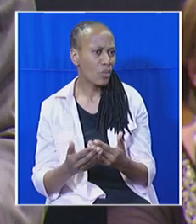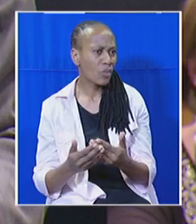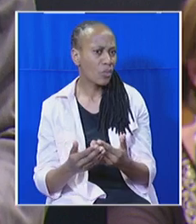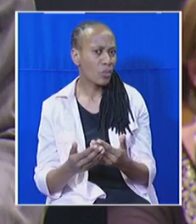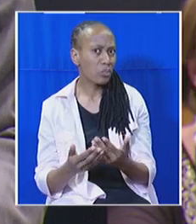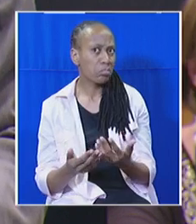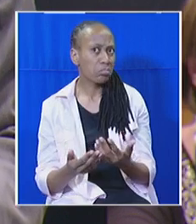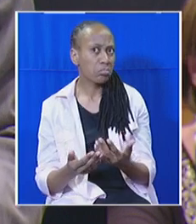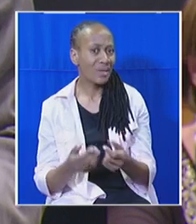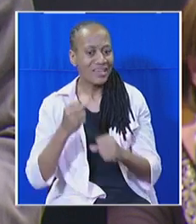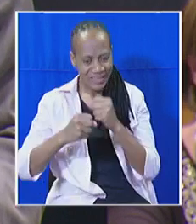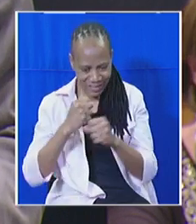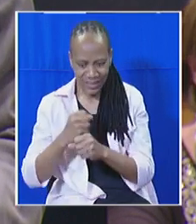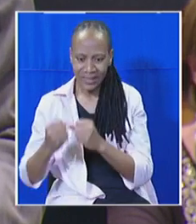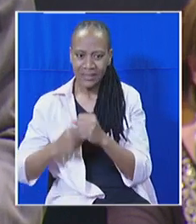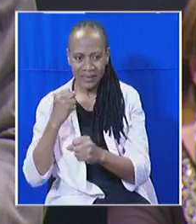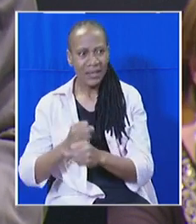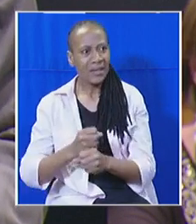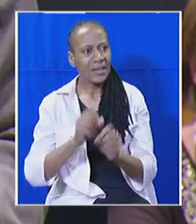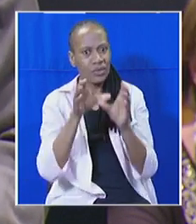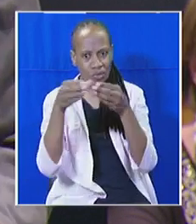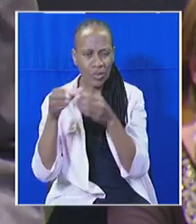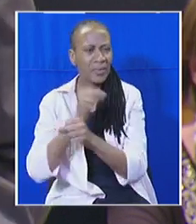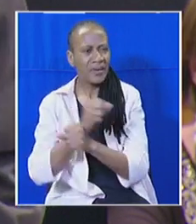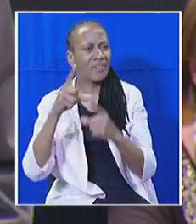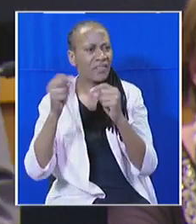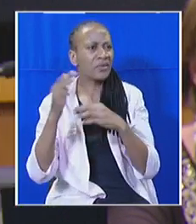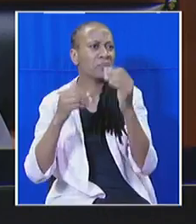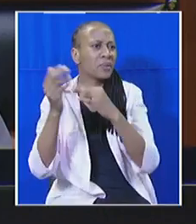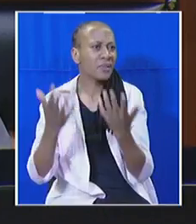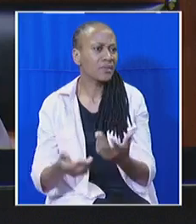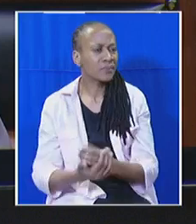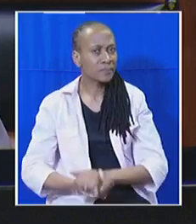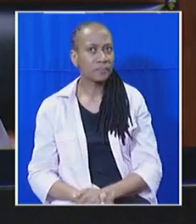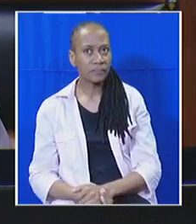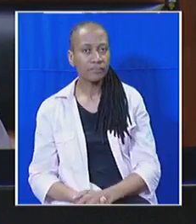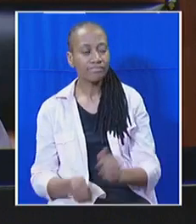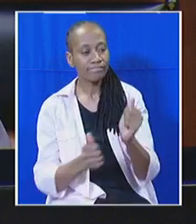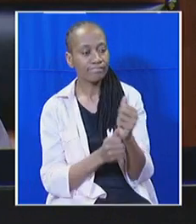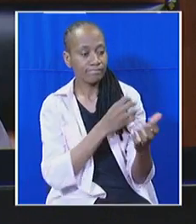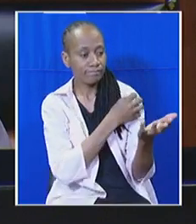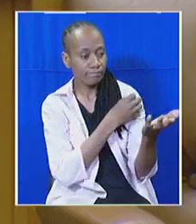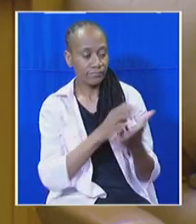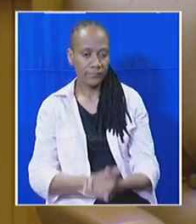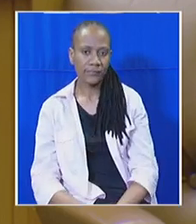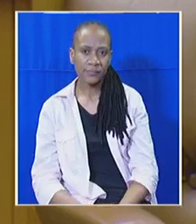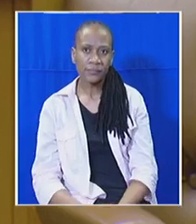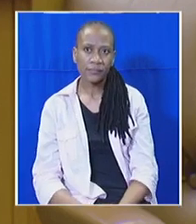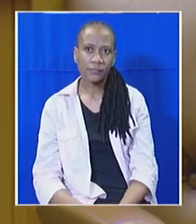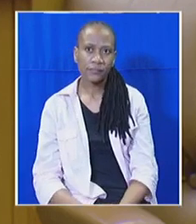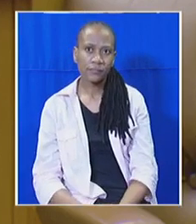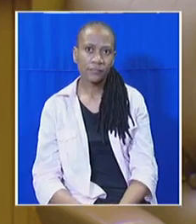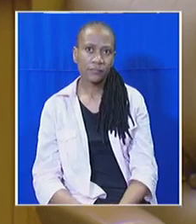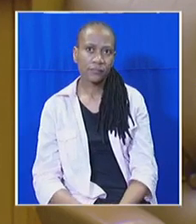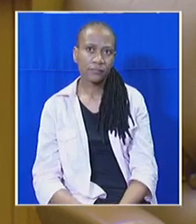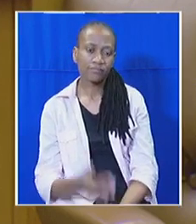they are clearly unable to perform and deliver on? Deputy Minister. Thank you